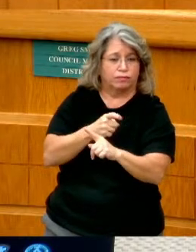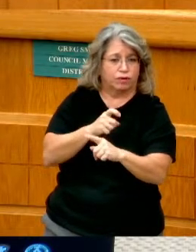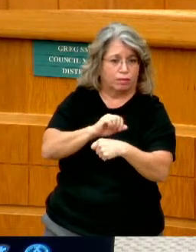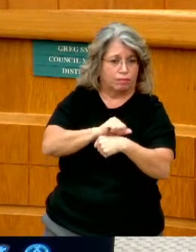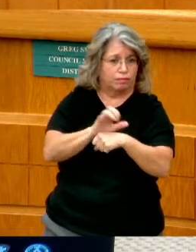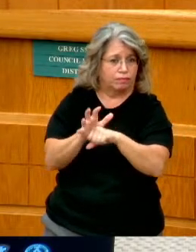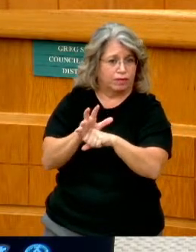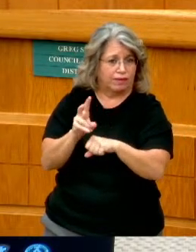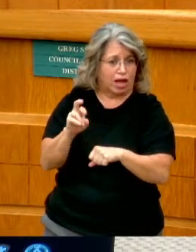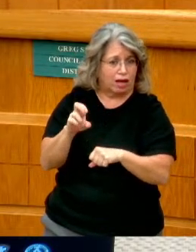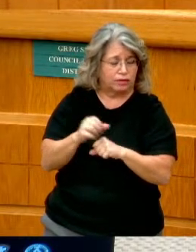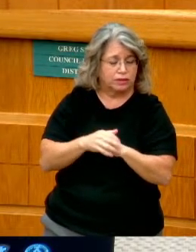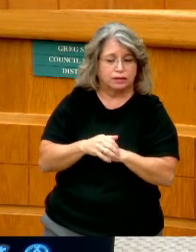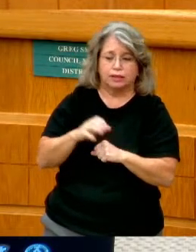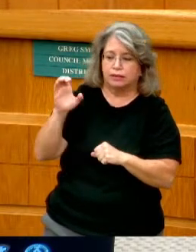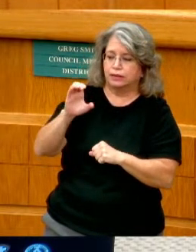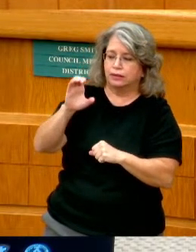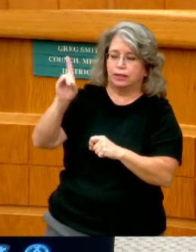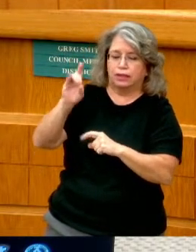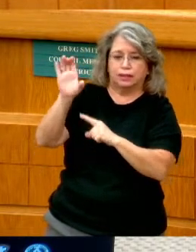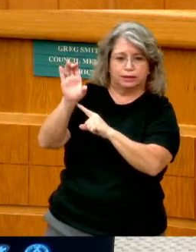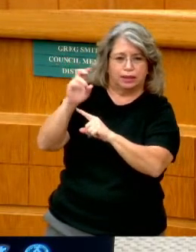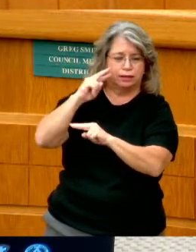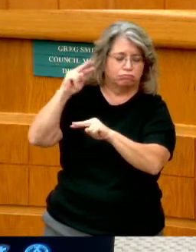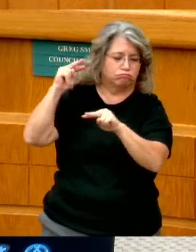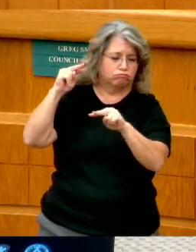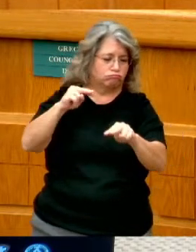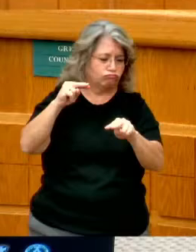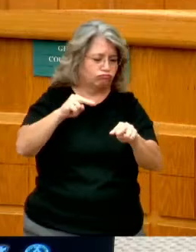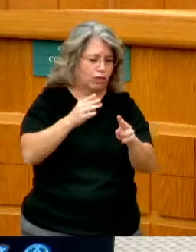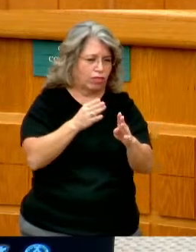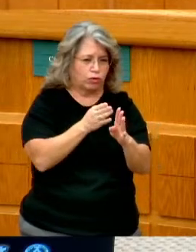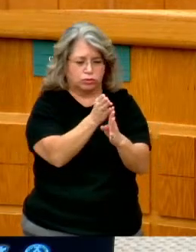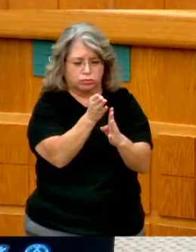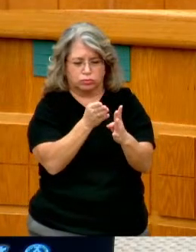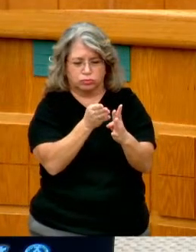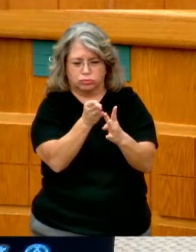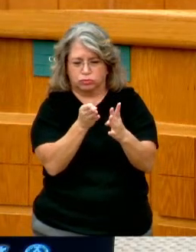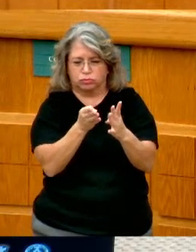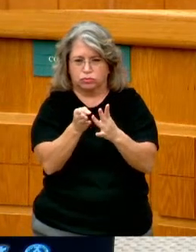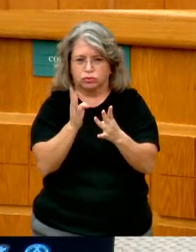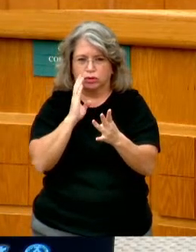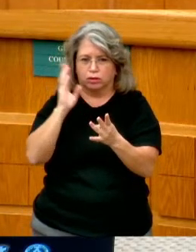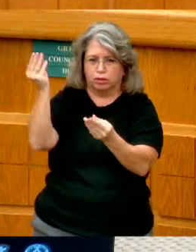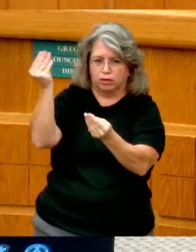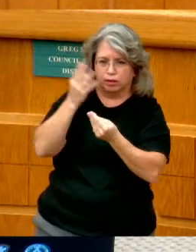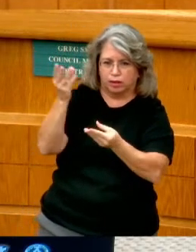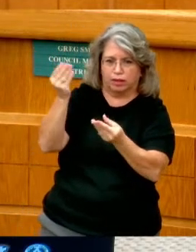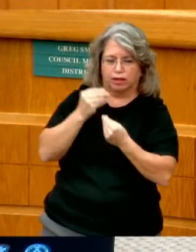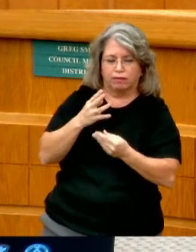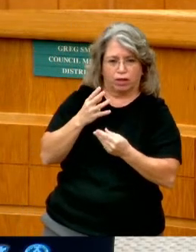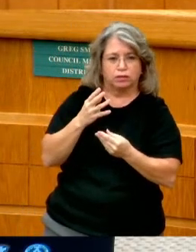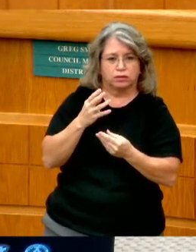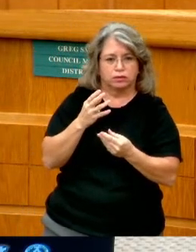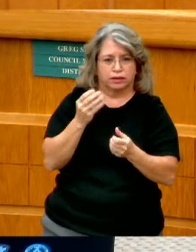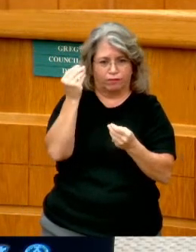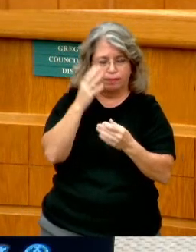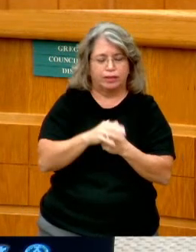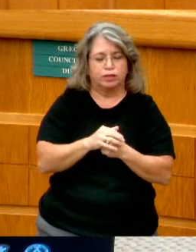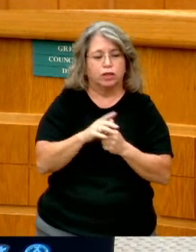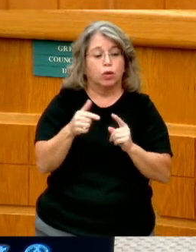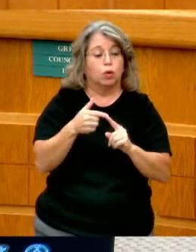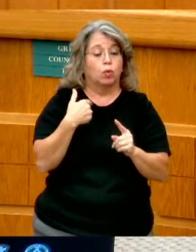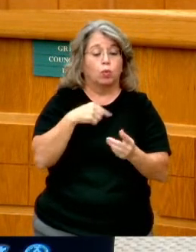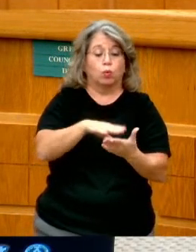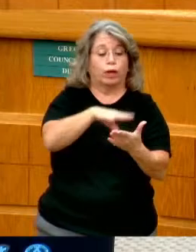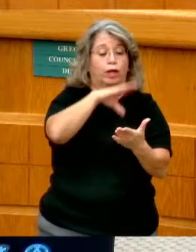monitoring these variants and gives us updates as well. It's an ever-changing situation, and as we find out new things about